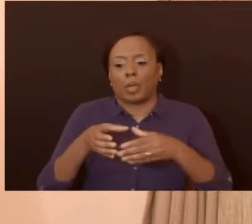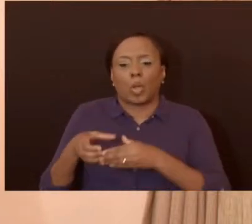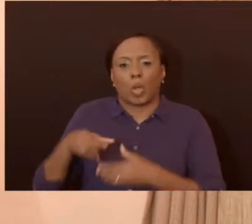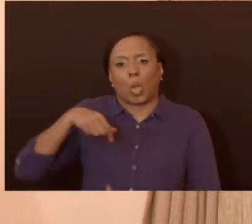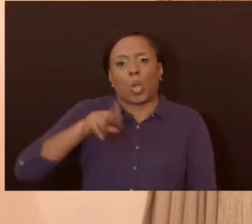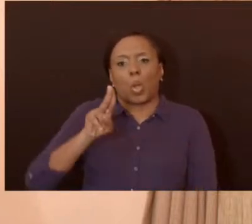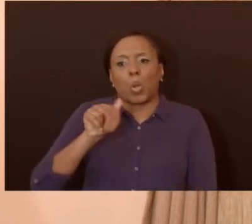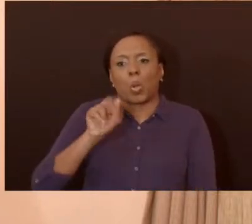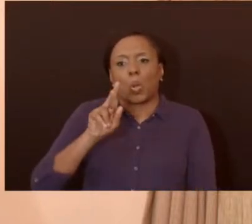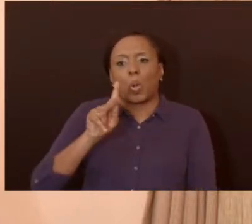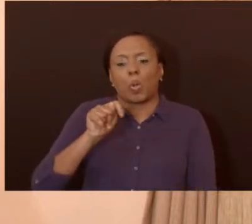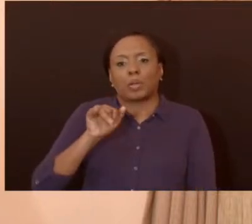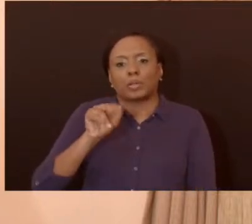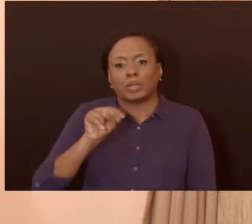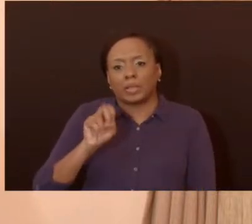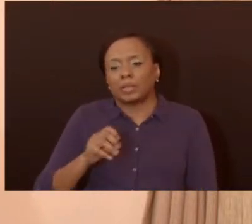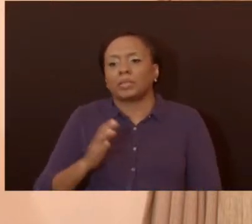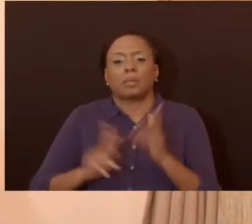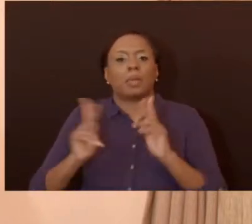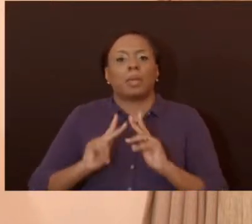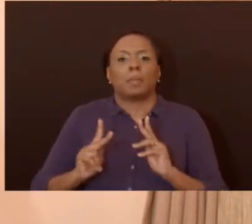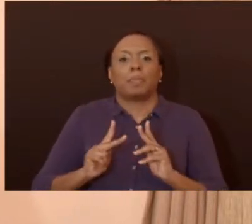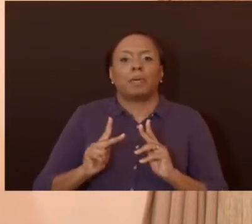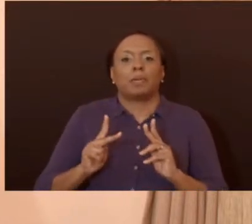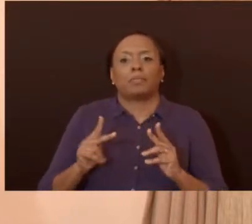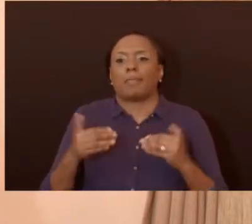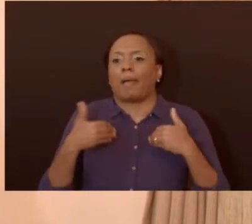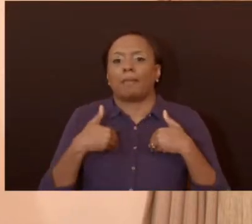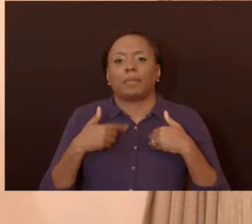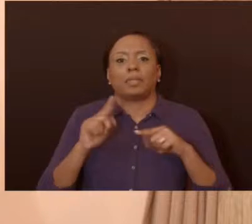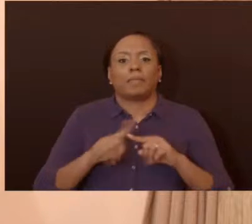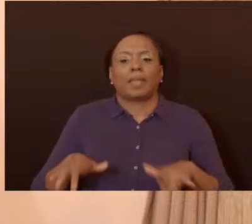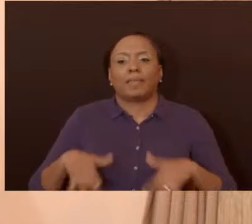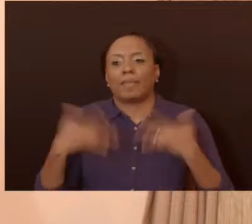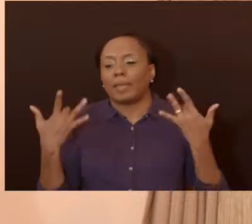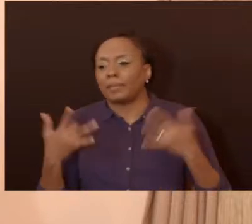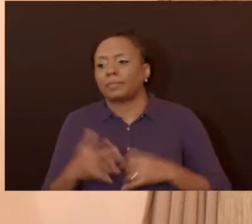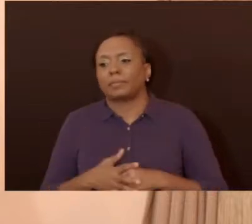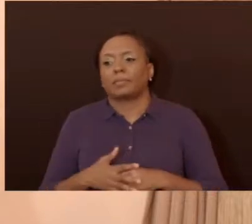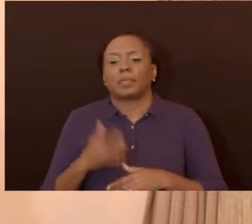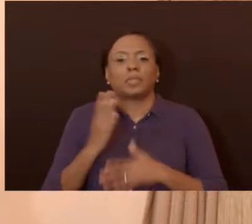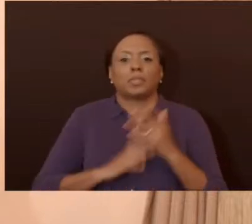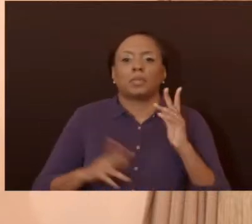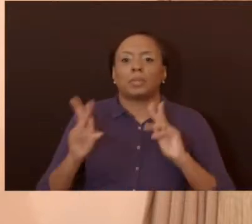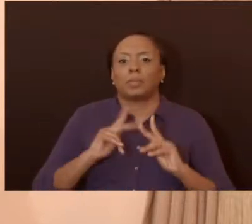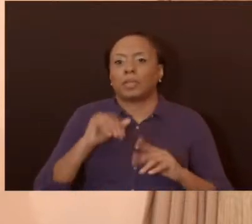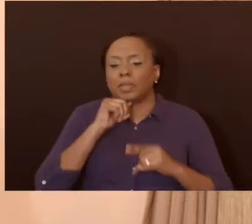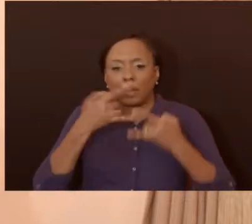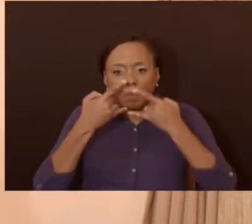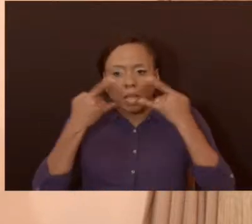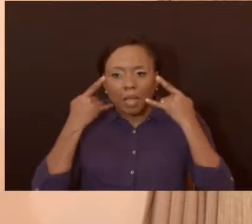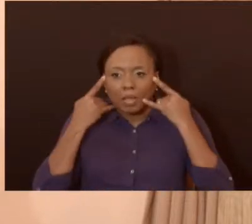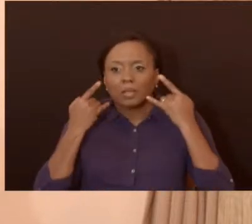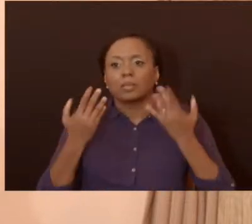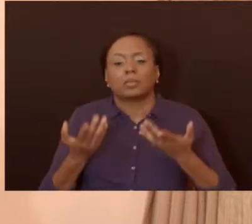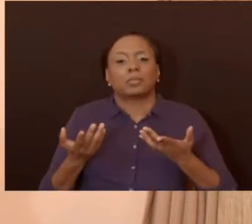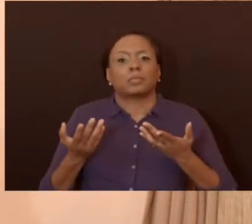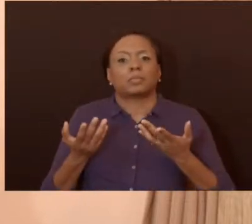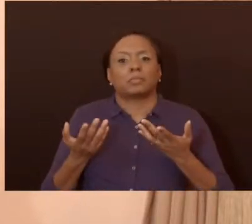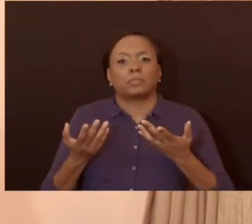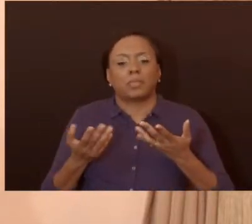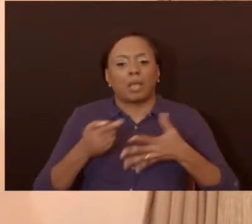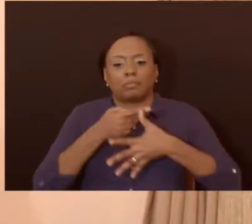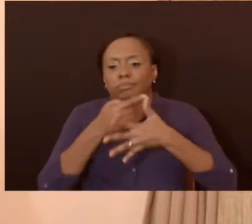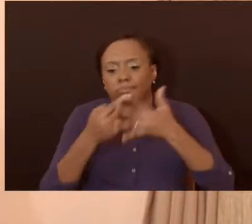of those, 3 non-wearing a mask, and 4 failing to places remaining closed. And this is an